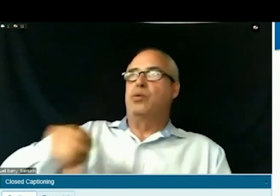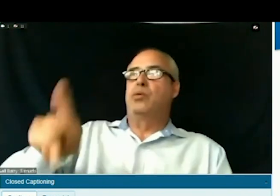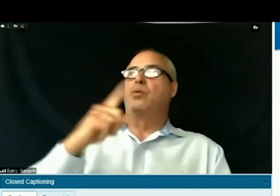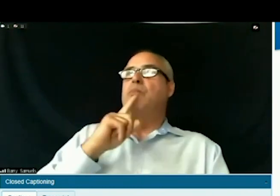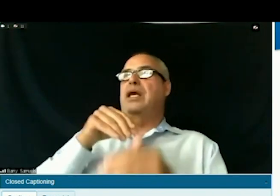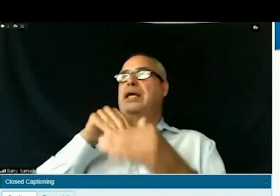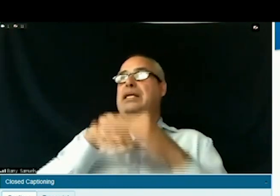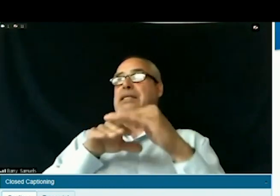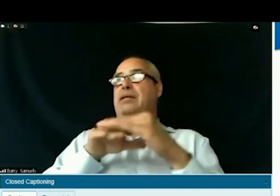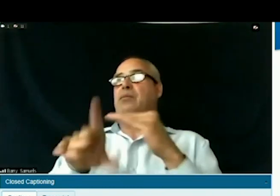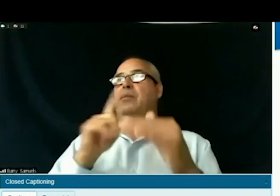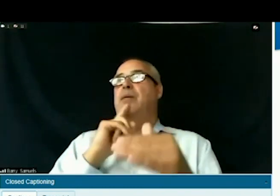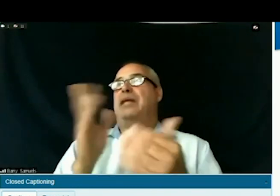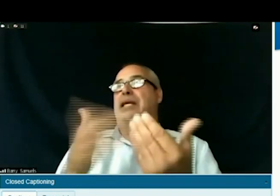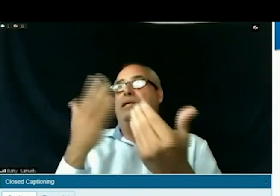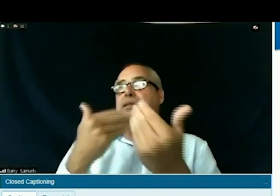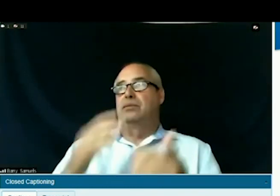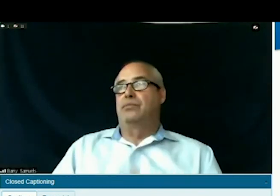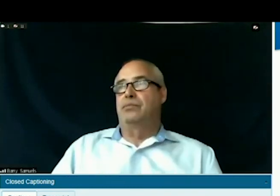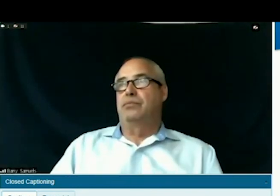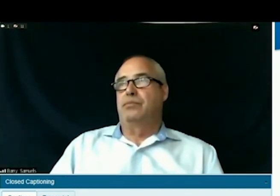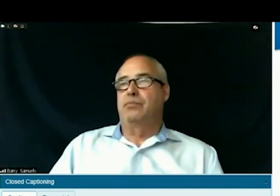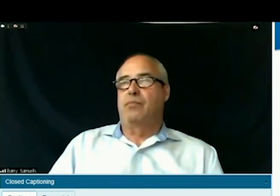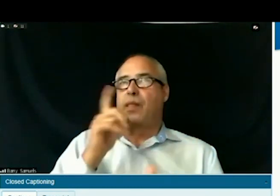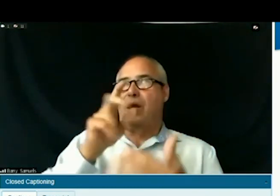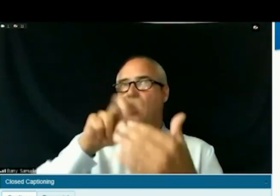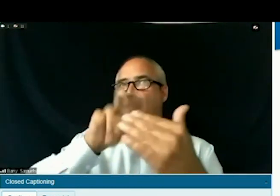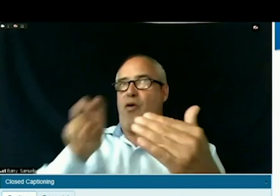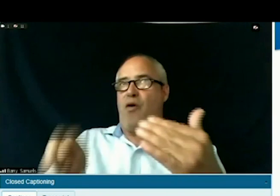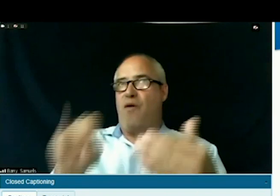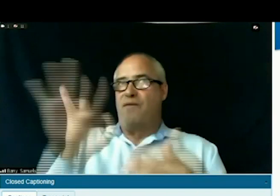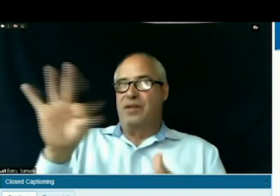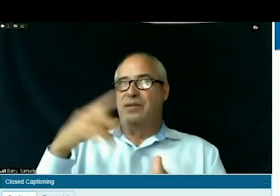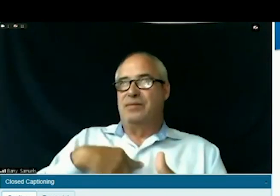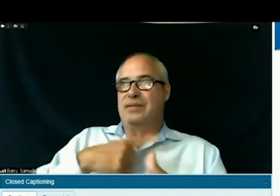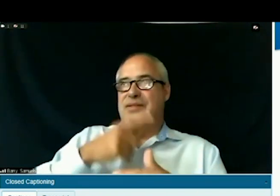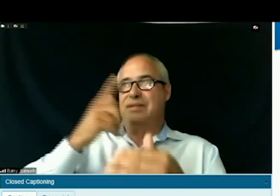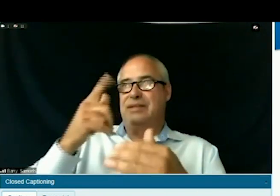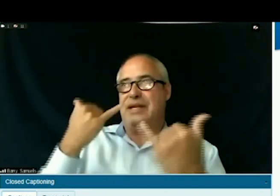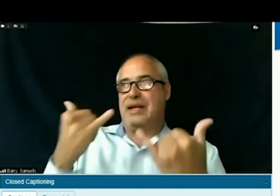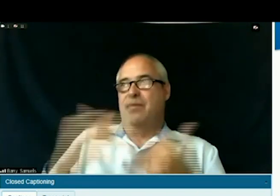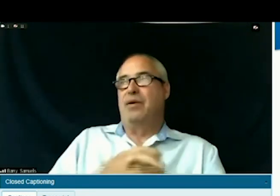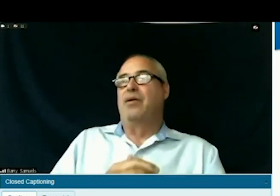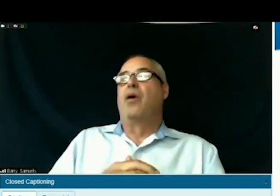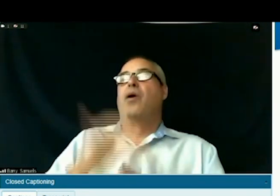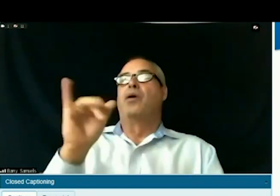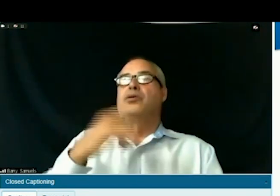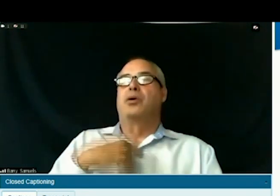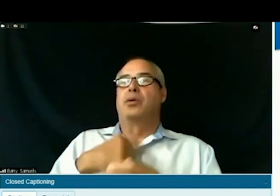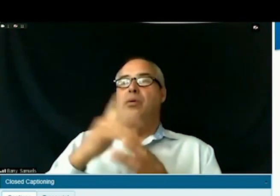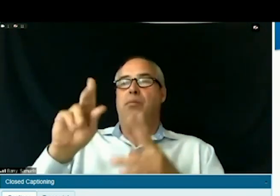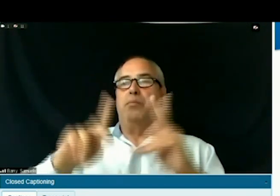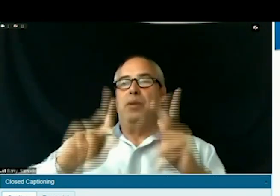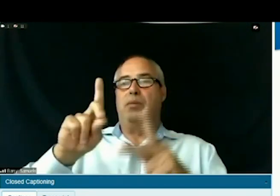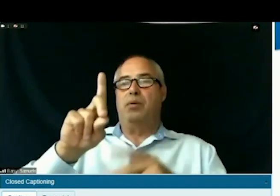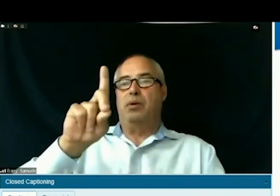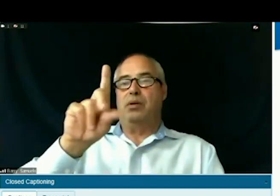accessible and practical. Okay, I'll get off my soapbox. There are also a lot of people with